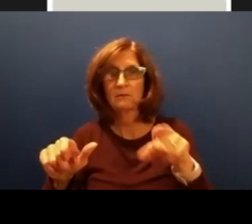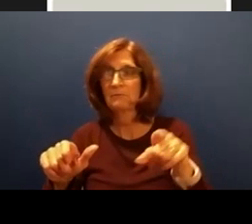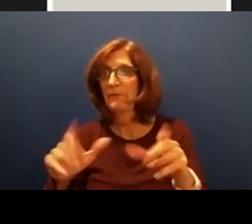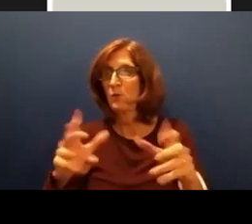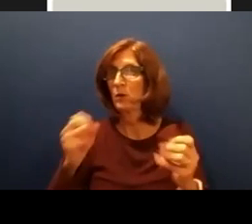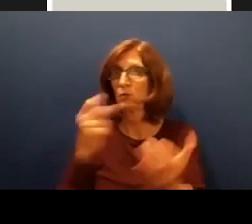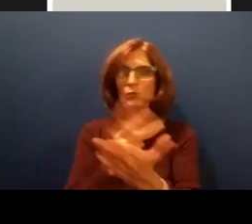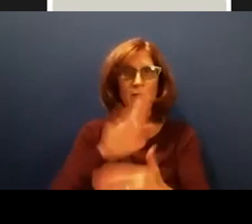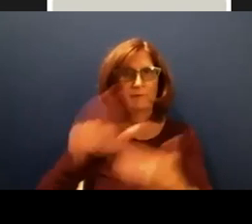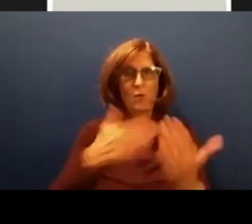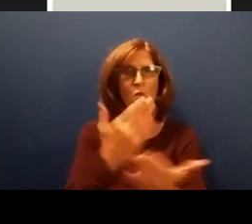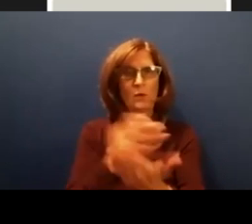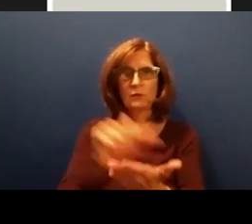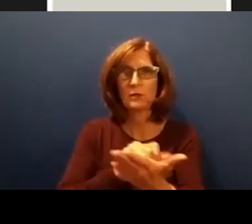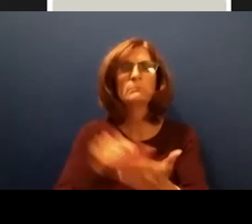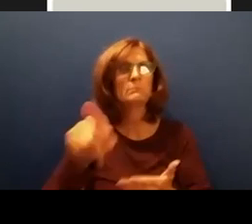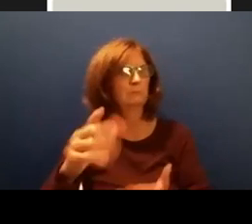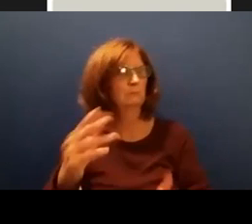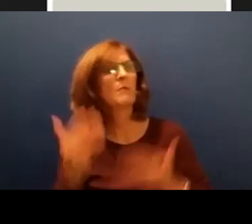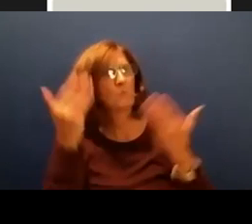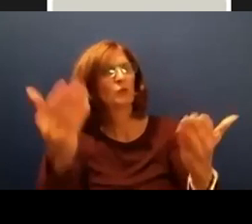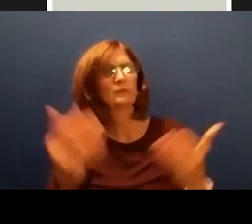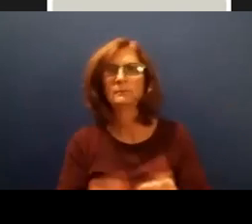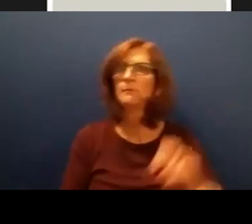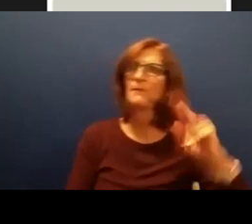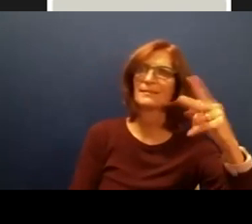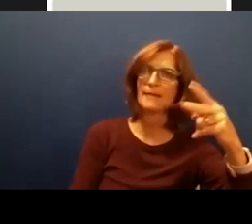order. So move. Second.